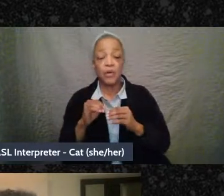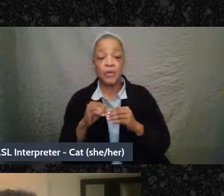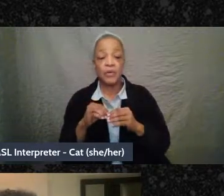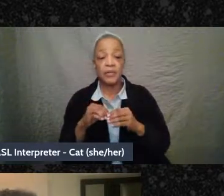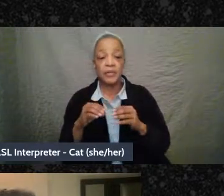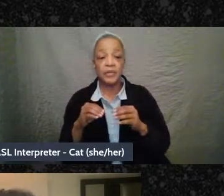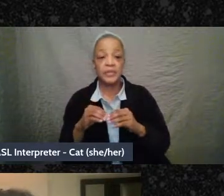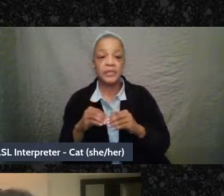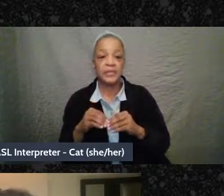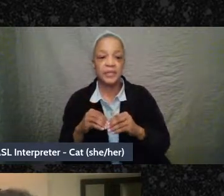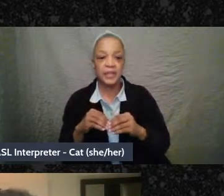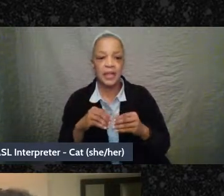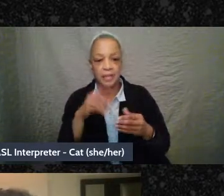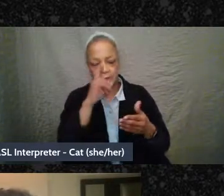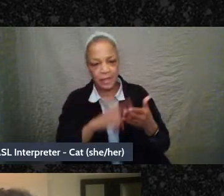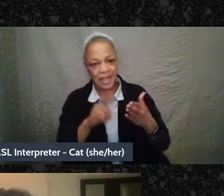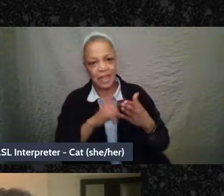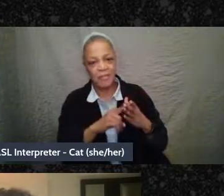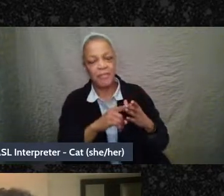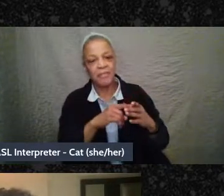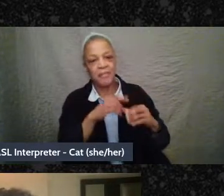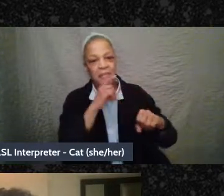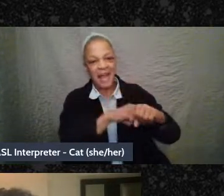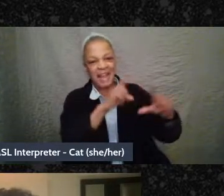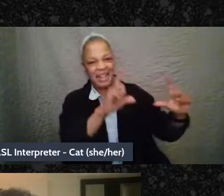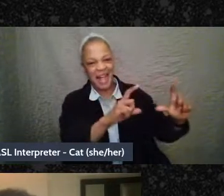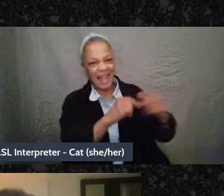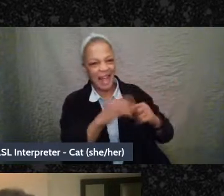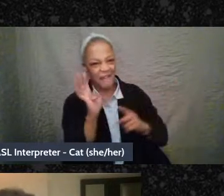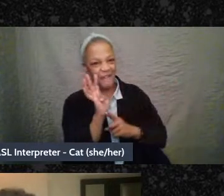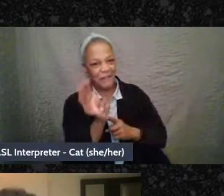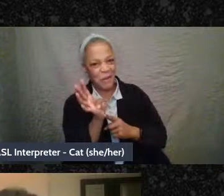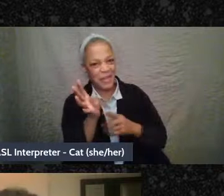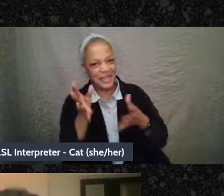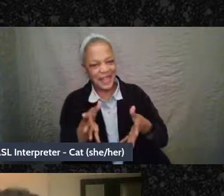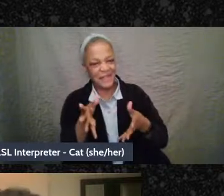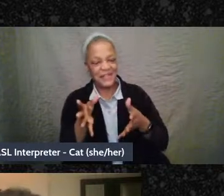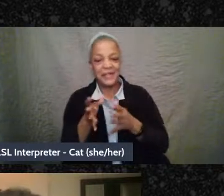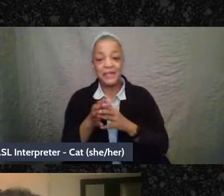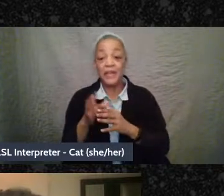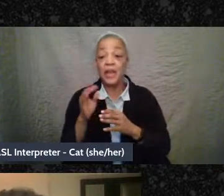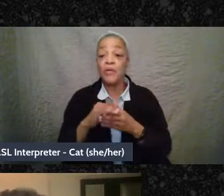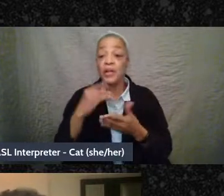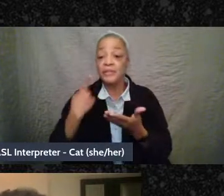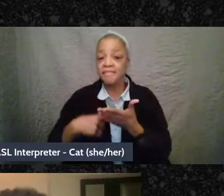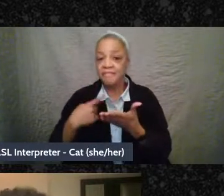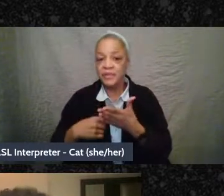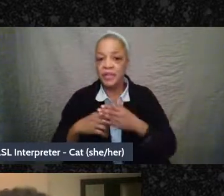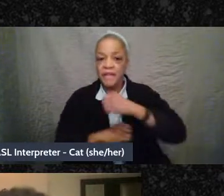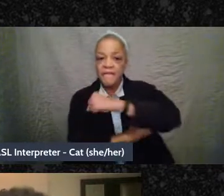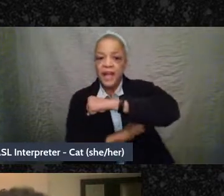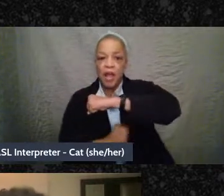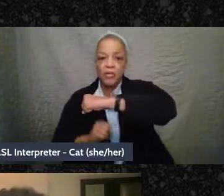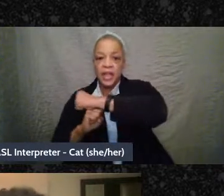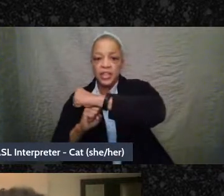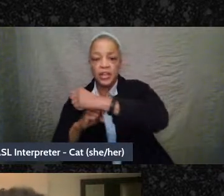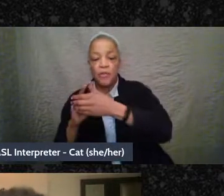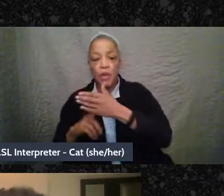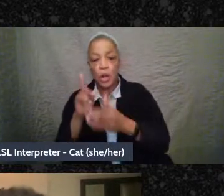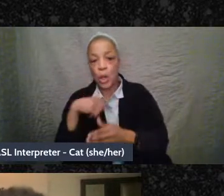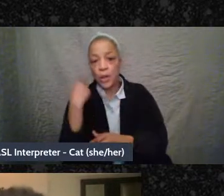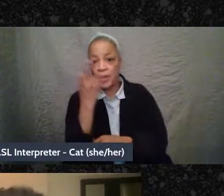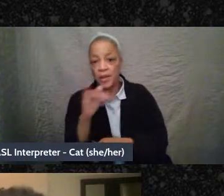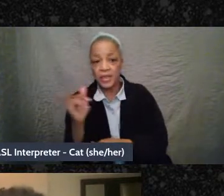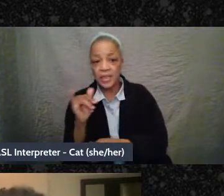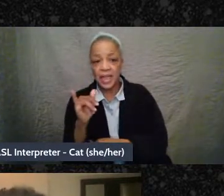I'm looking at my clock. All right, I got like 4 more minutes. I just want to lay a bit of the foundation of what it had looked like for us to